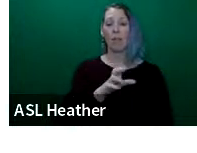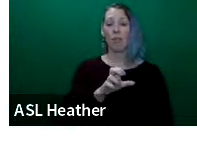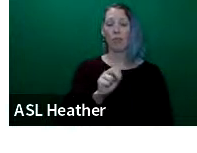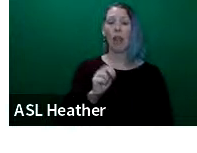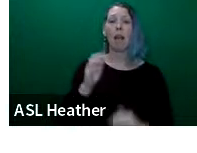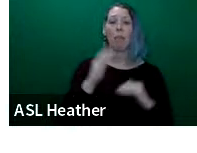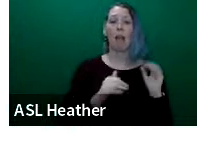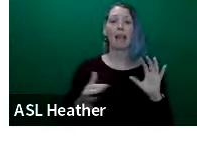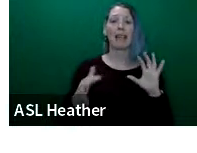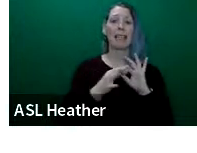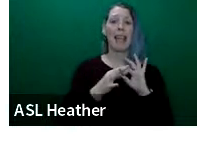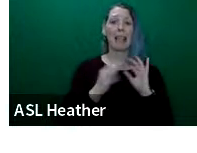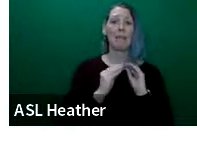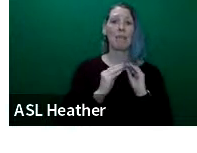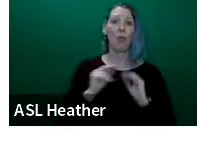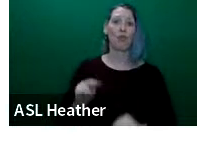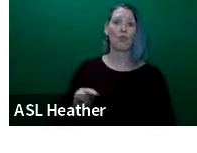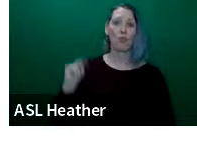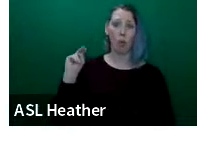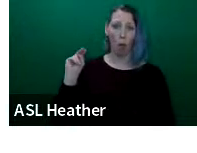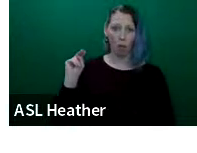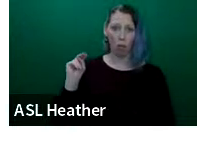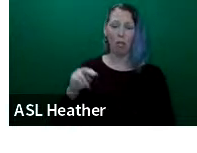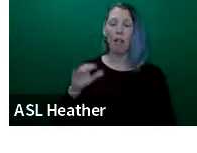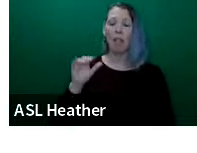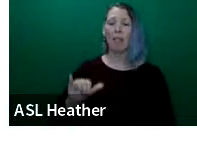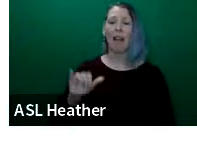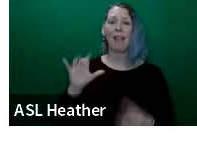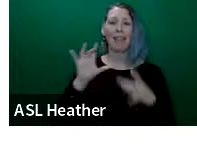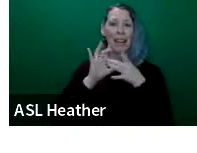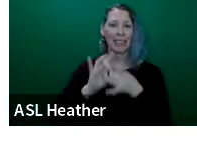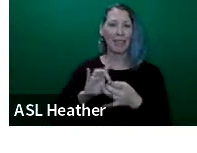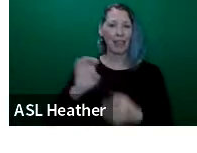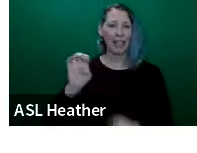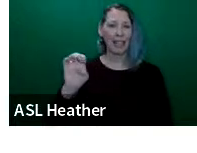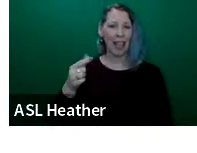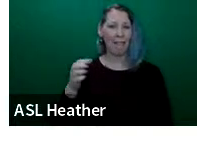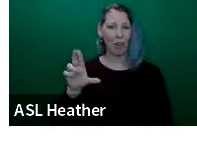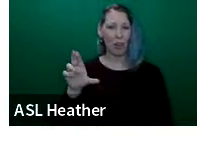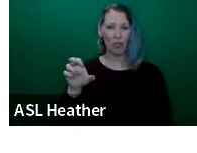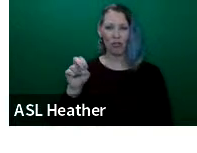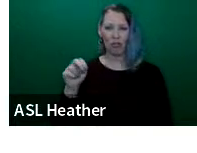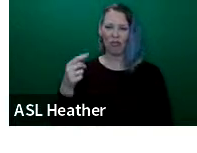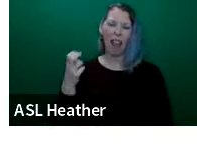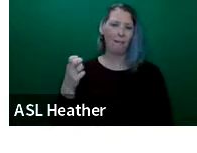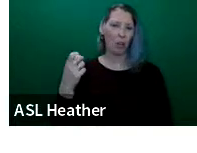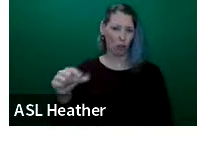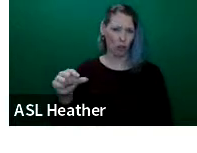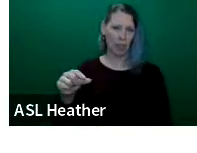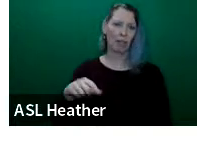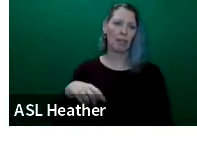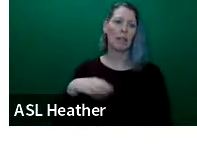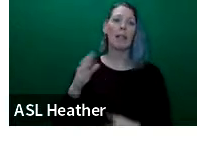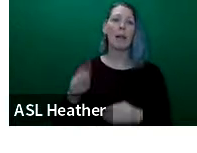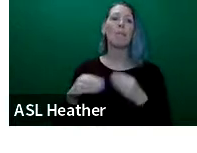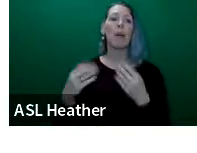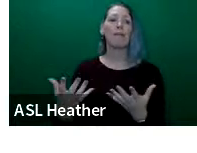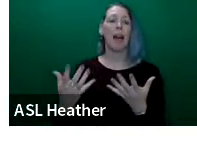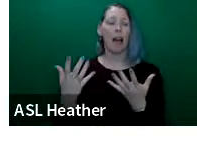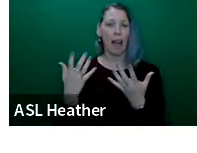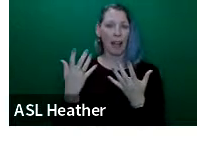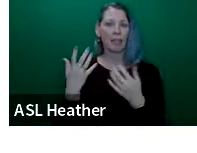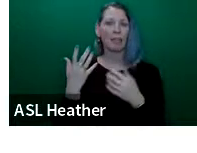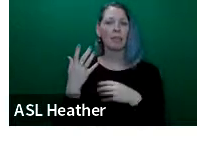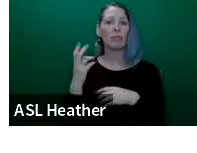north. Is again mentioning the connectivity of Evergreen with the jobs, services, and amenities it provides, as well